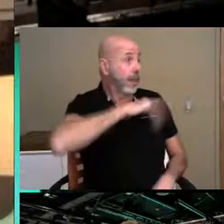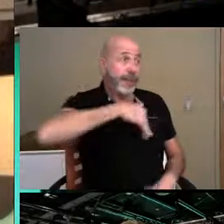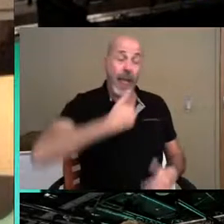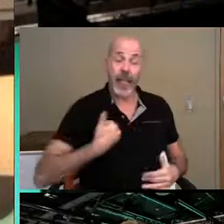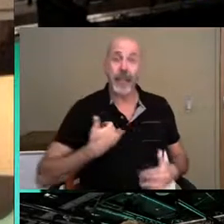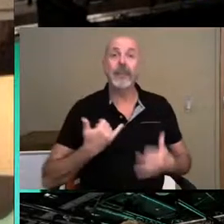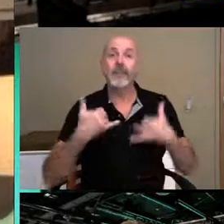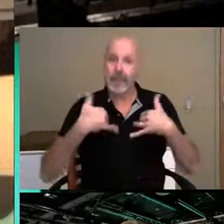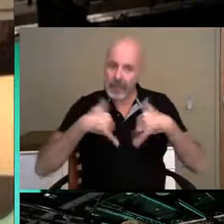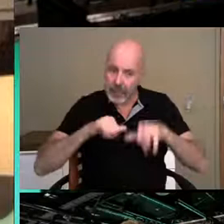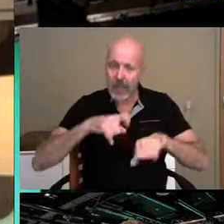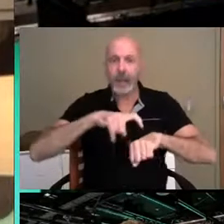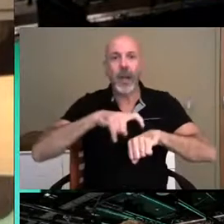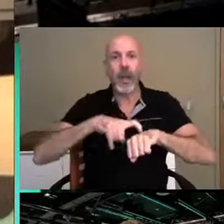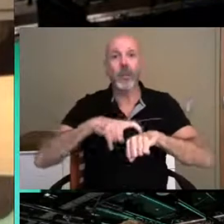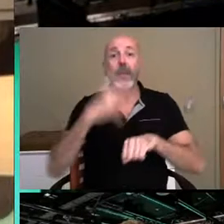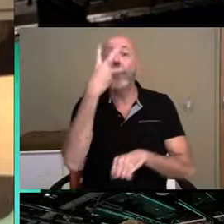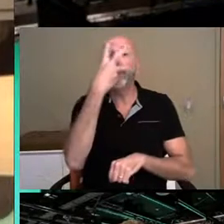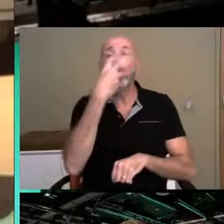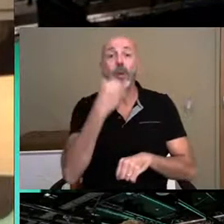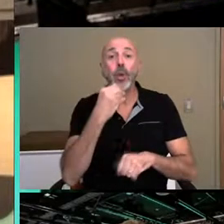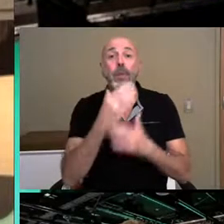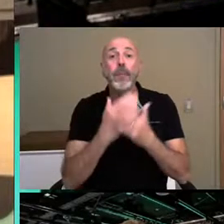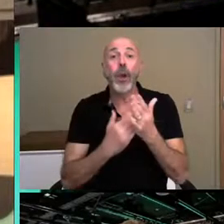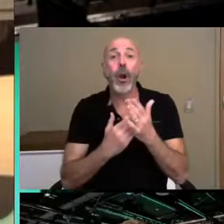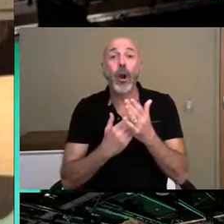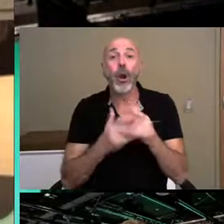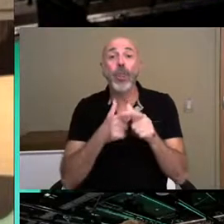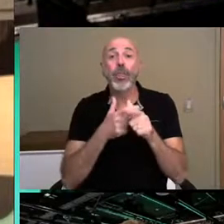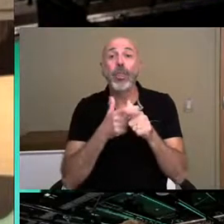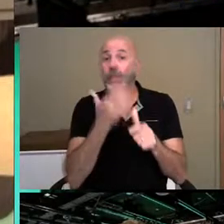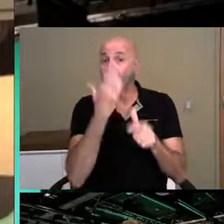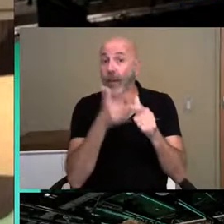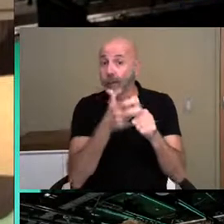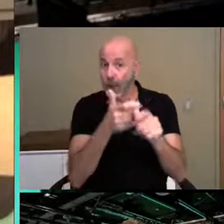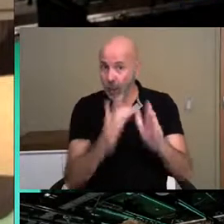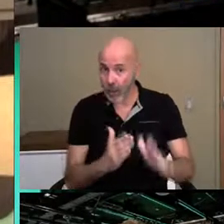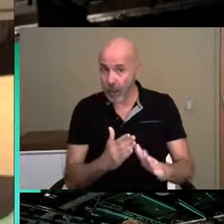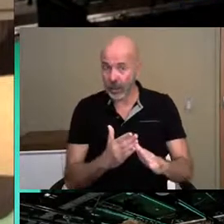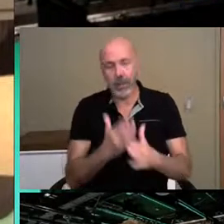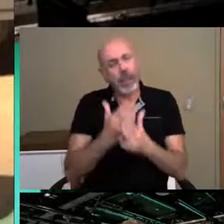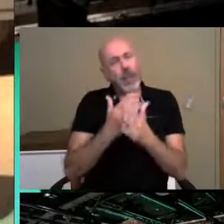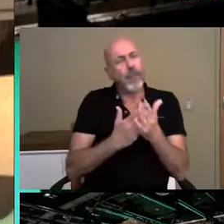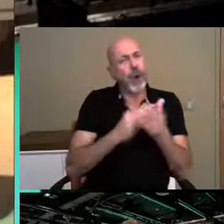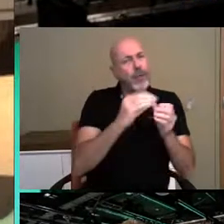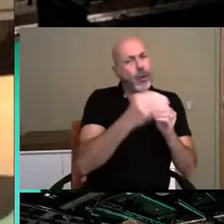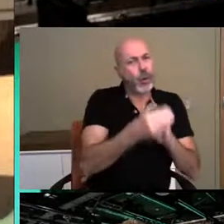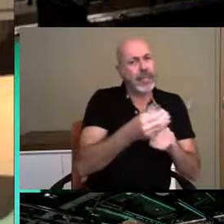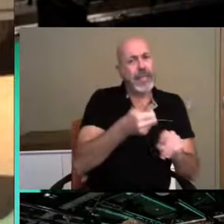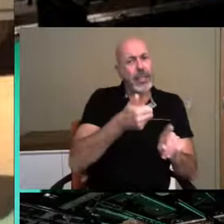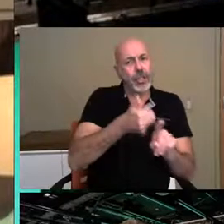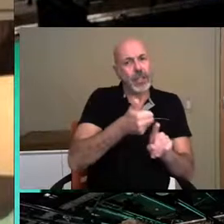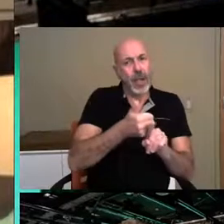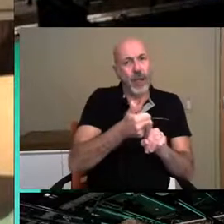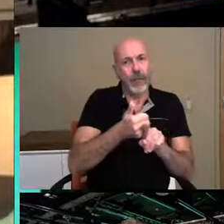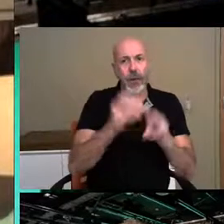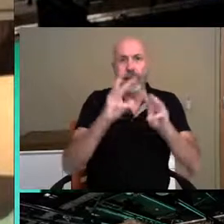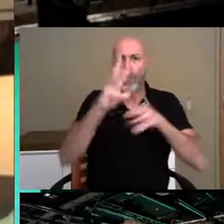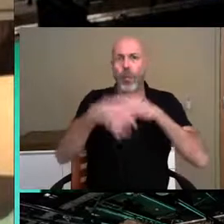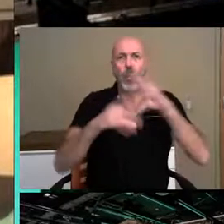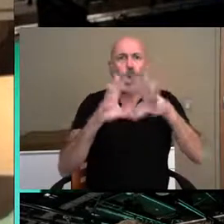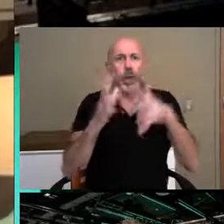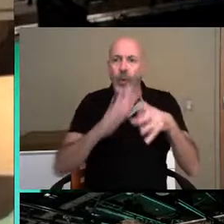have time. The beautiful part about the Palm Springs Front Runners, which is part of an organization worldwide, like